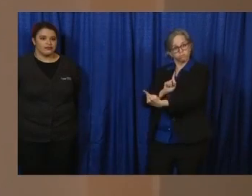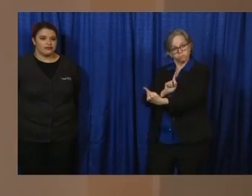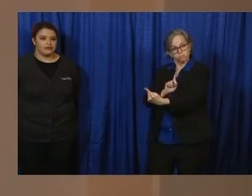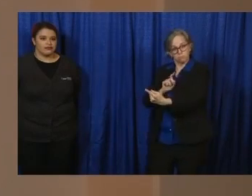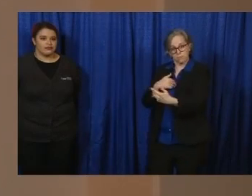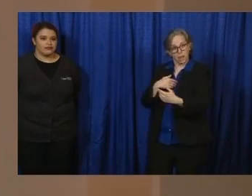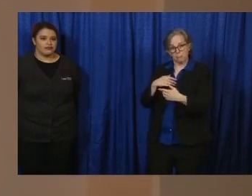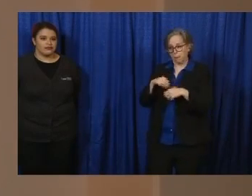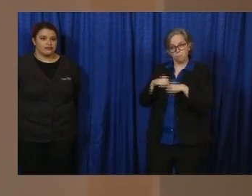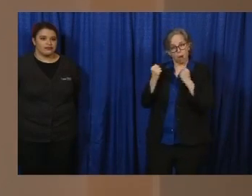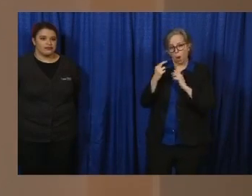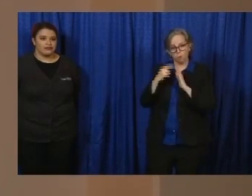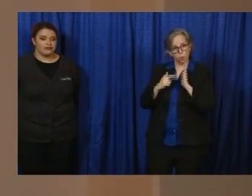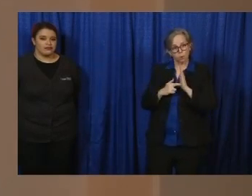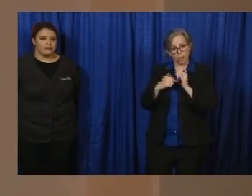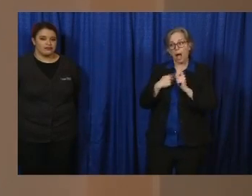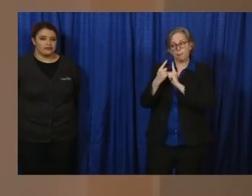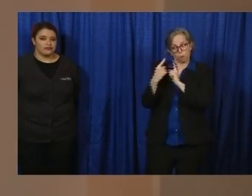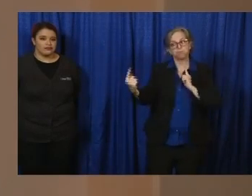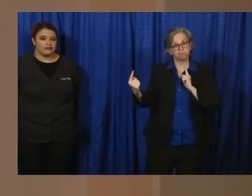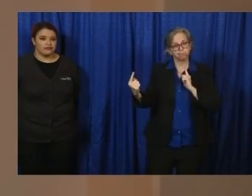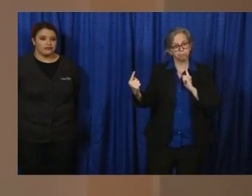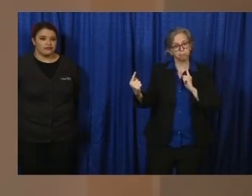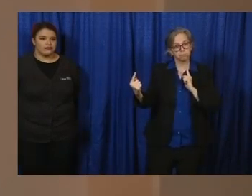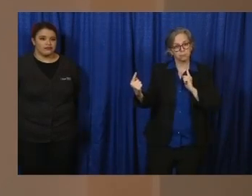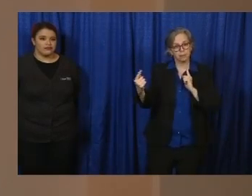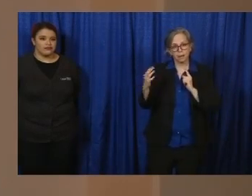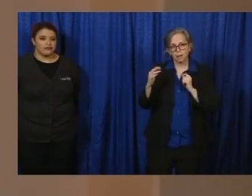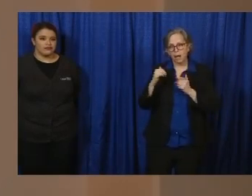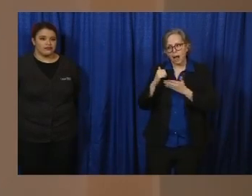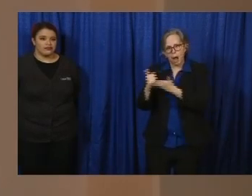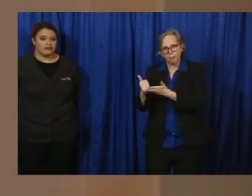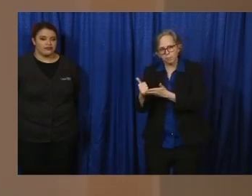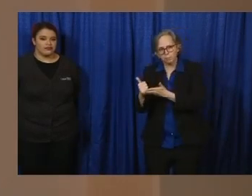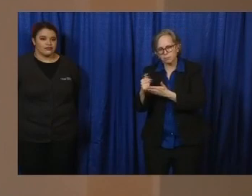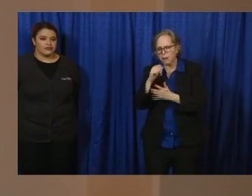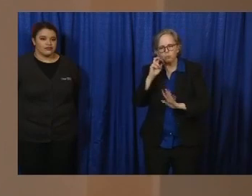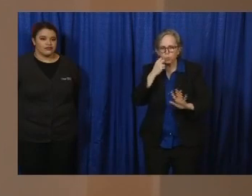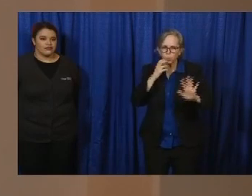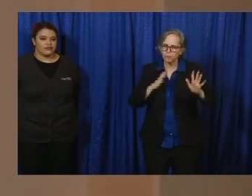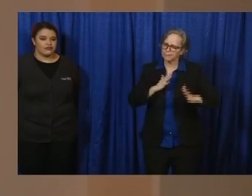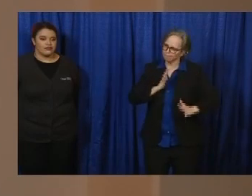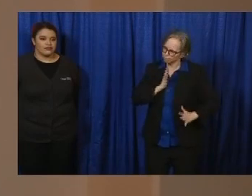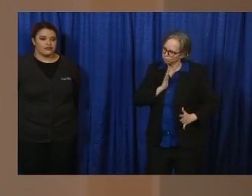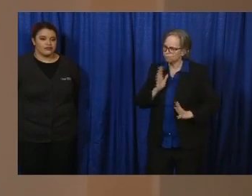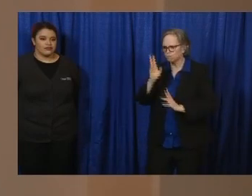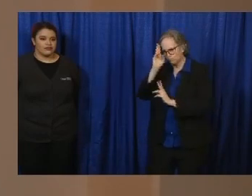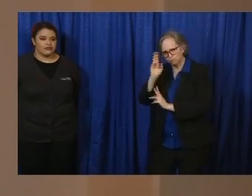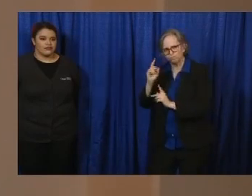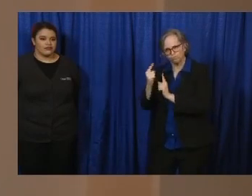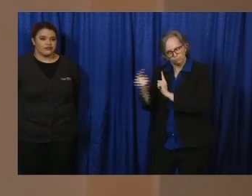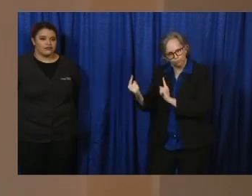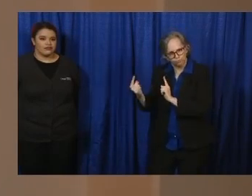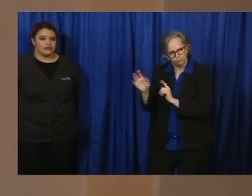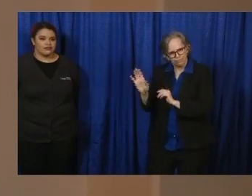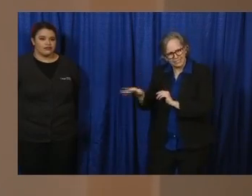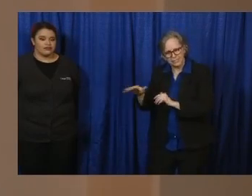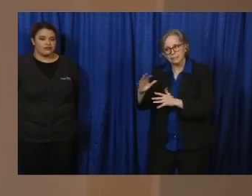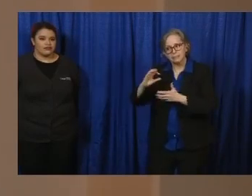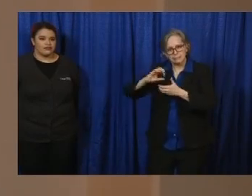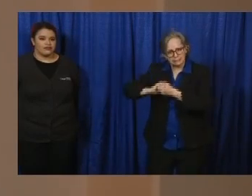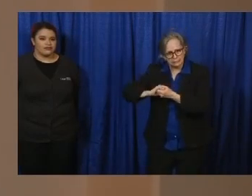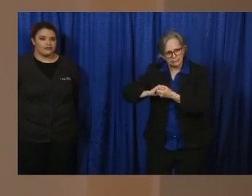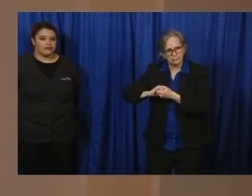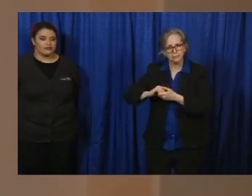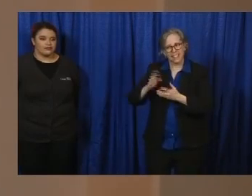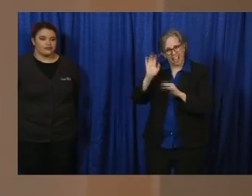rules. It's being helpful, not rude, to somebody, to help them understand how we're all in this together. And it's going to